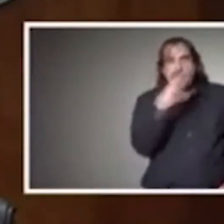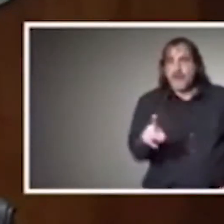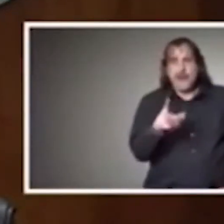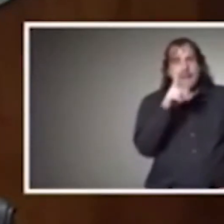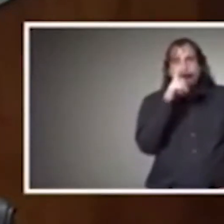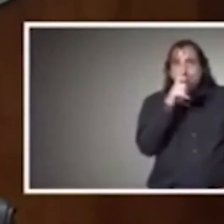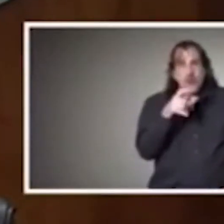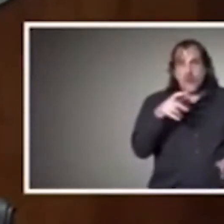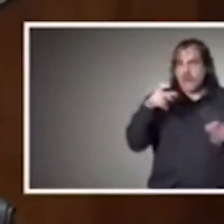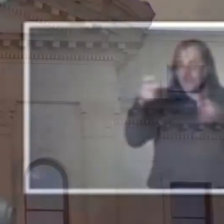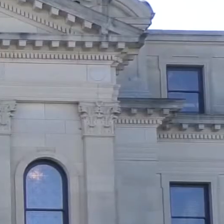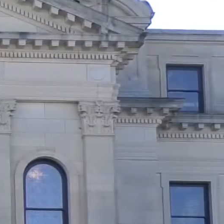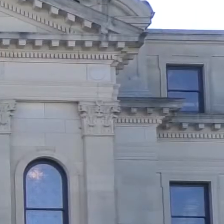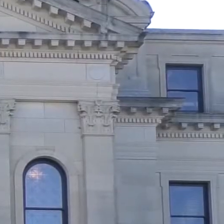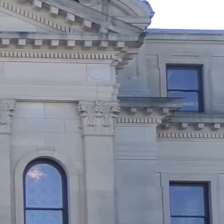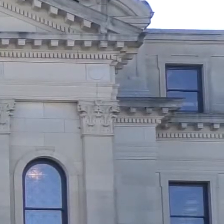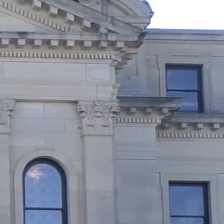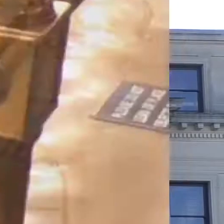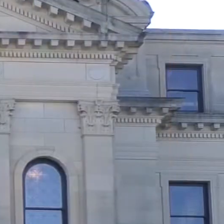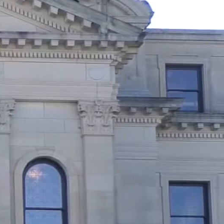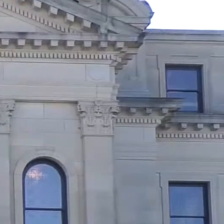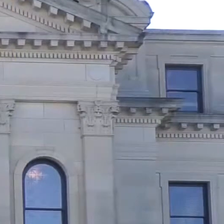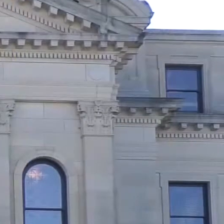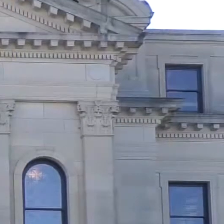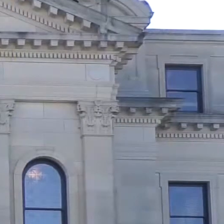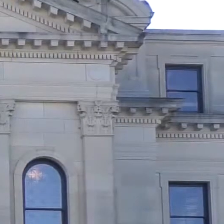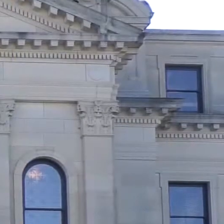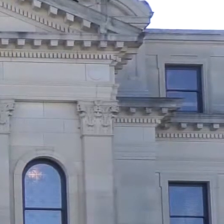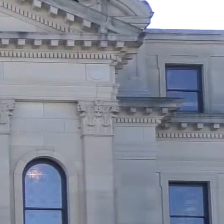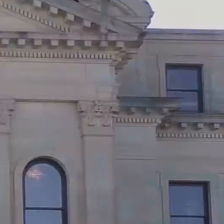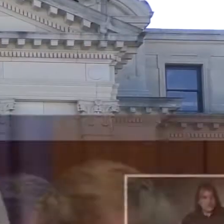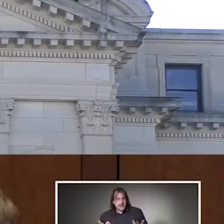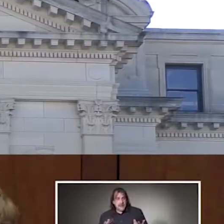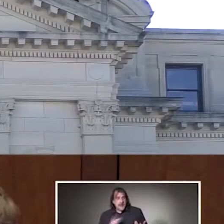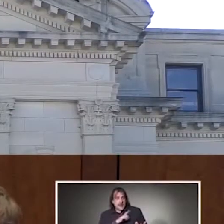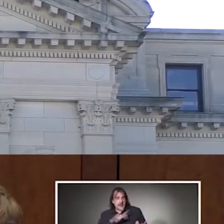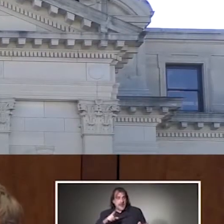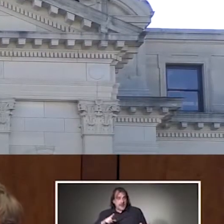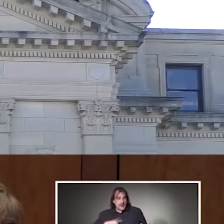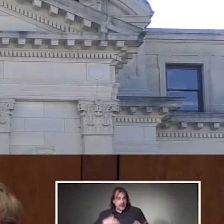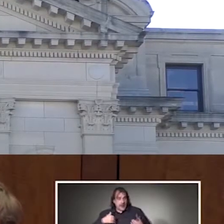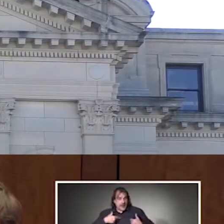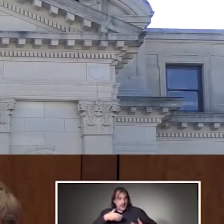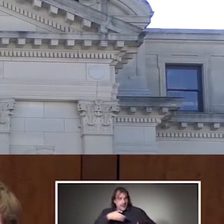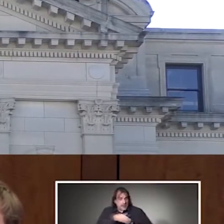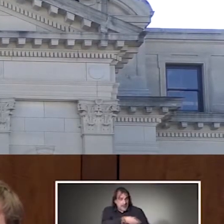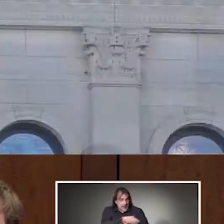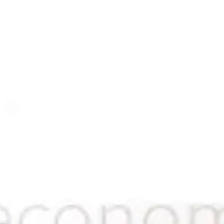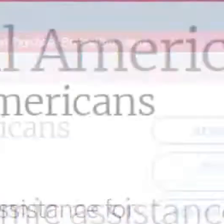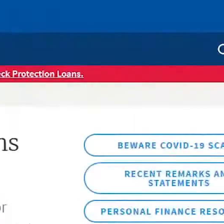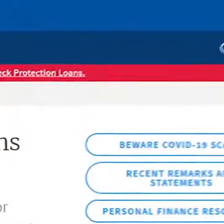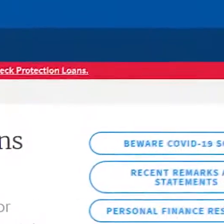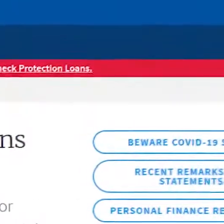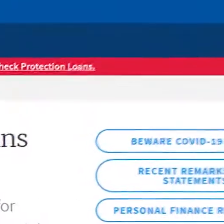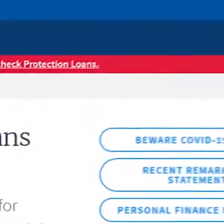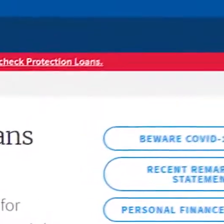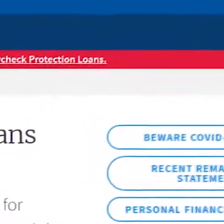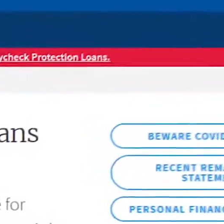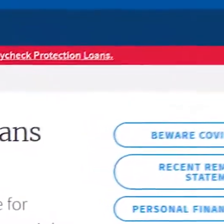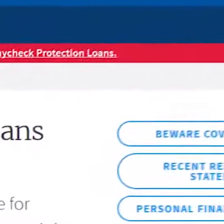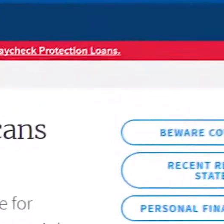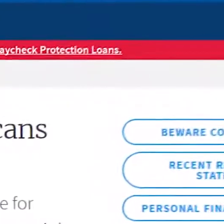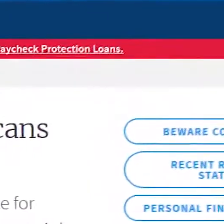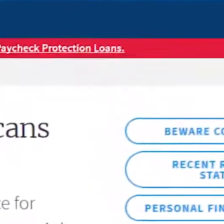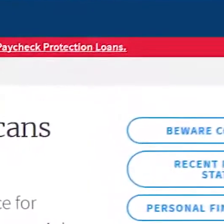in charge of this money. Tonight, after days of political infighting, the governor and lawmakers are now finding common